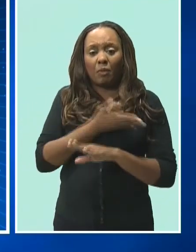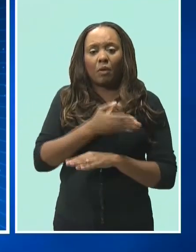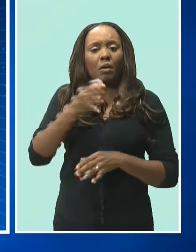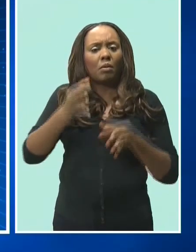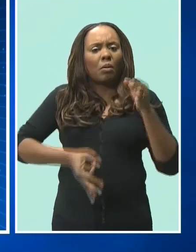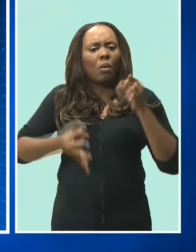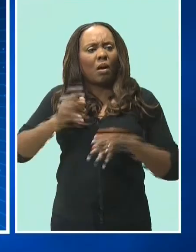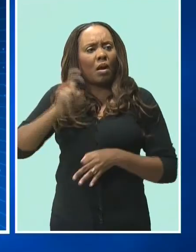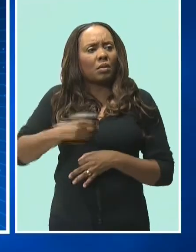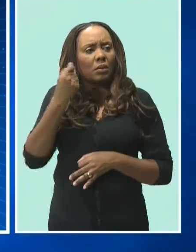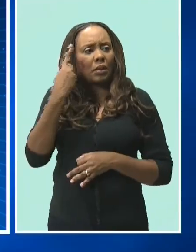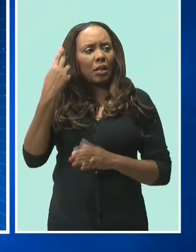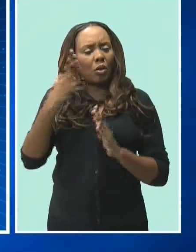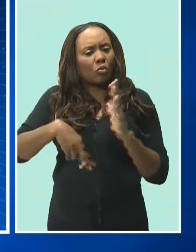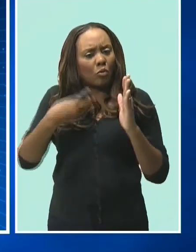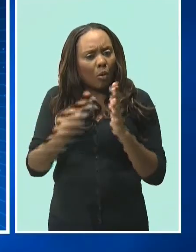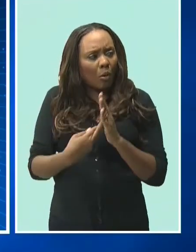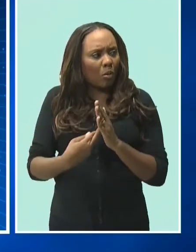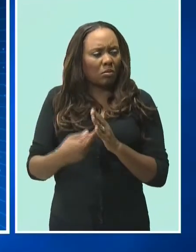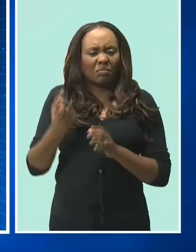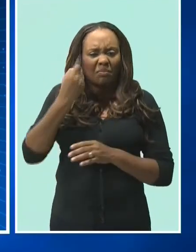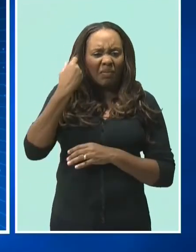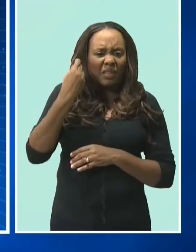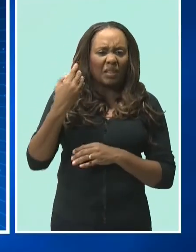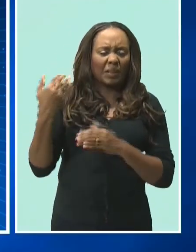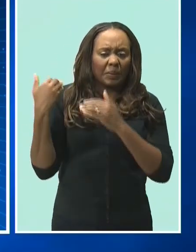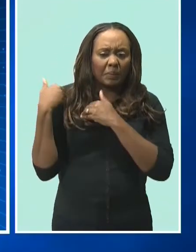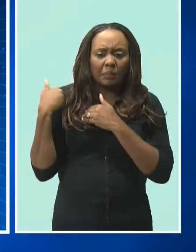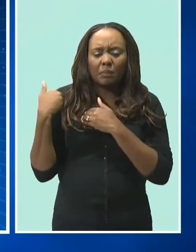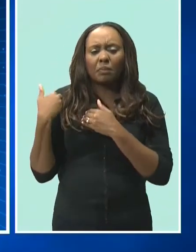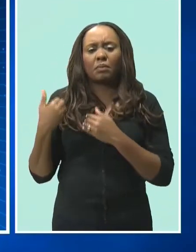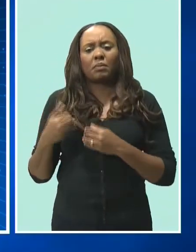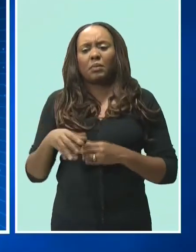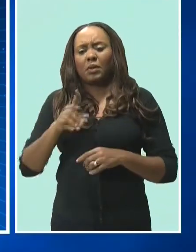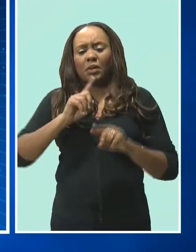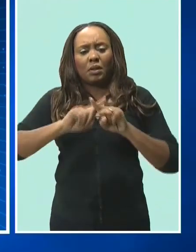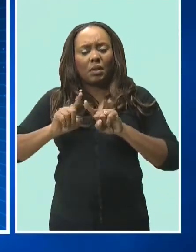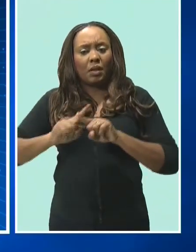role within the context of the sovereign countries in the Caribbean.